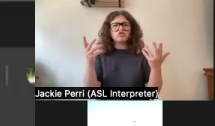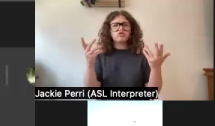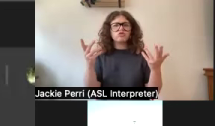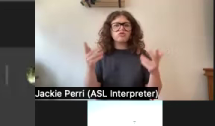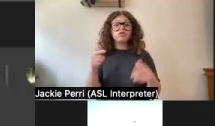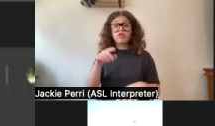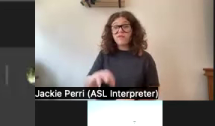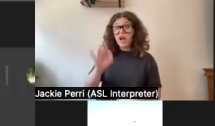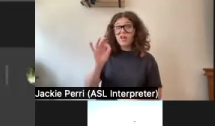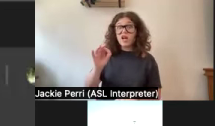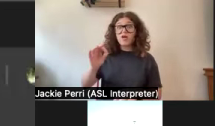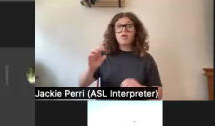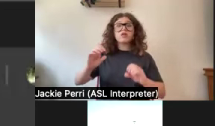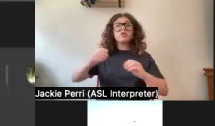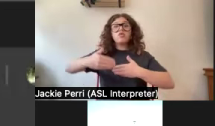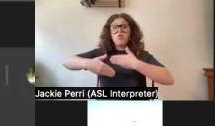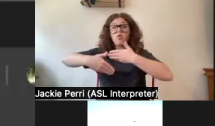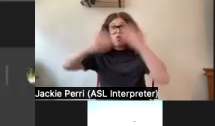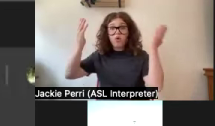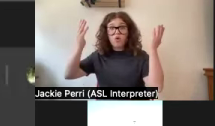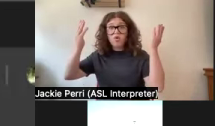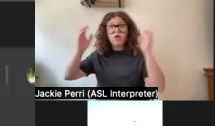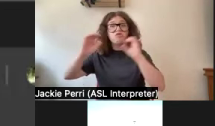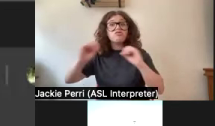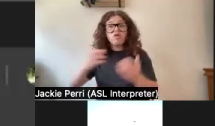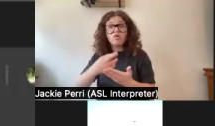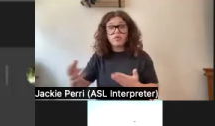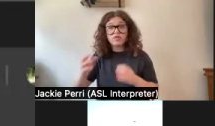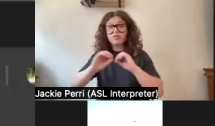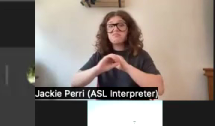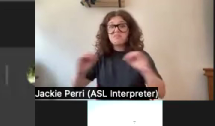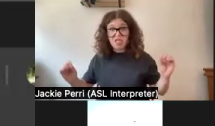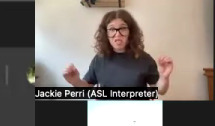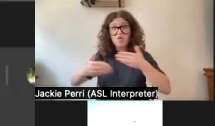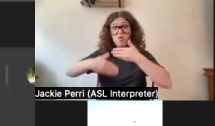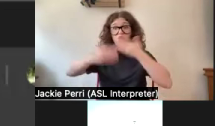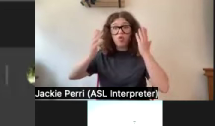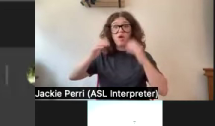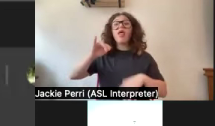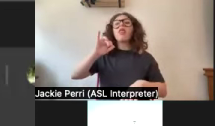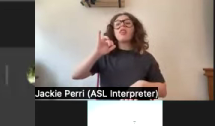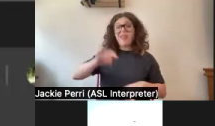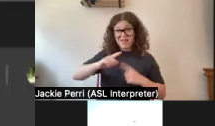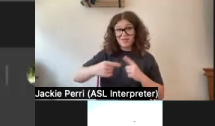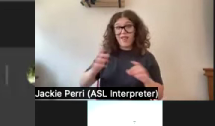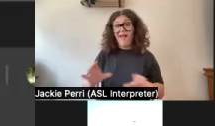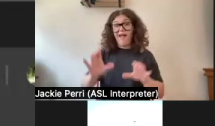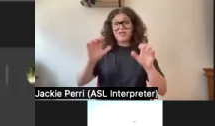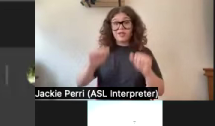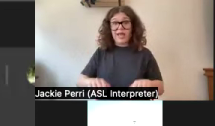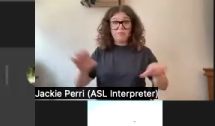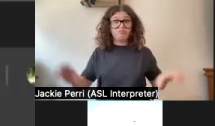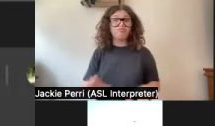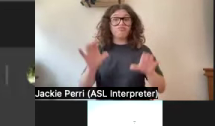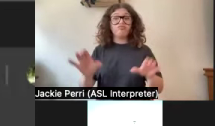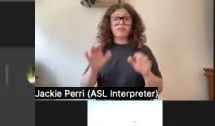has absolutely nothing. This is when action can be taken, growing